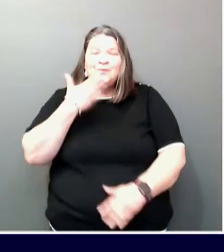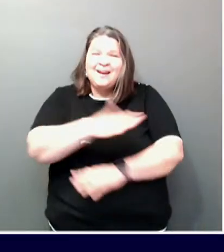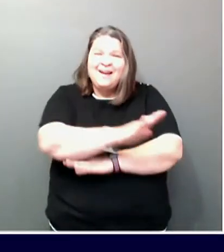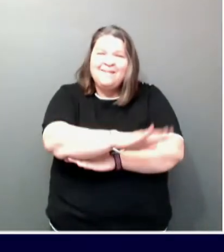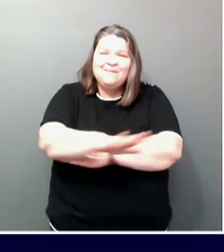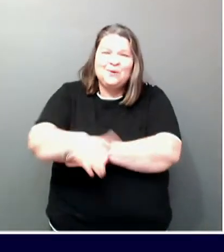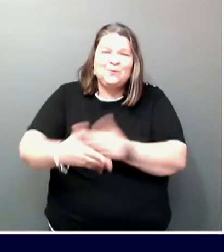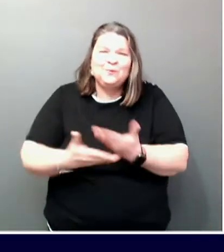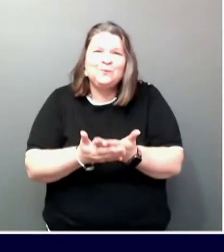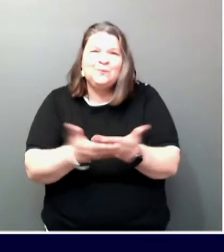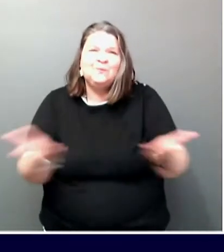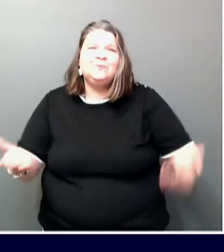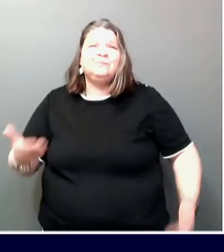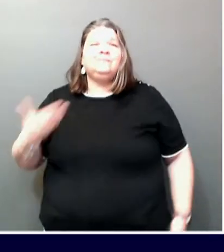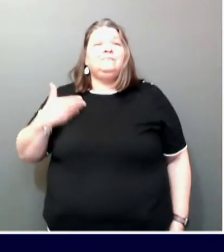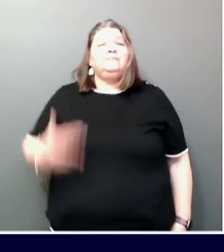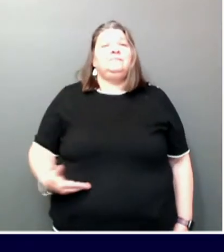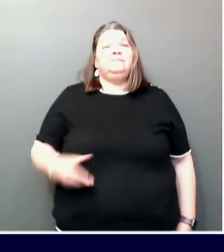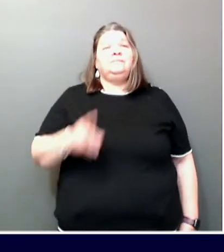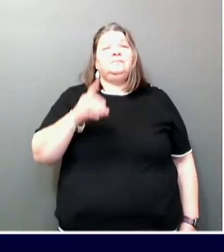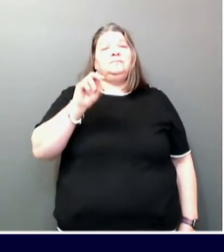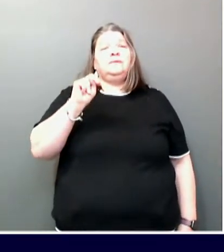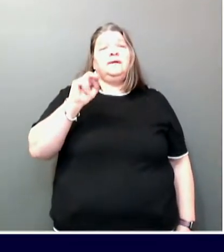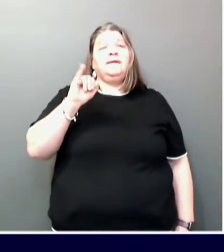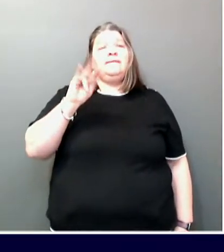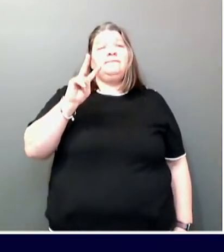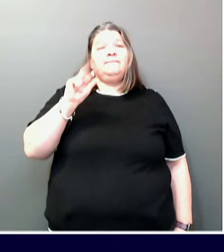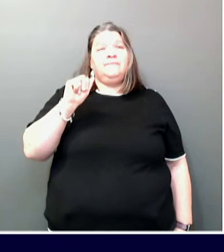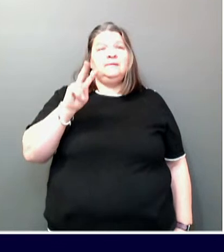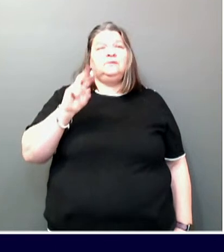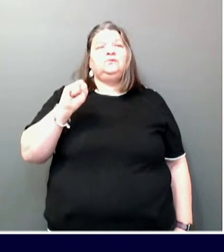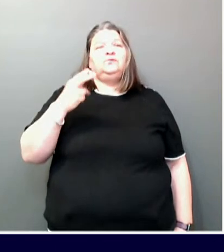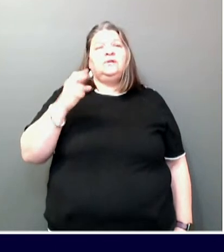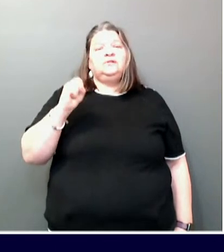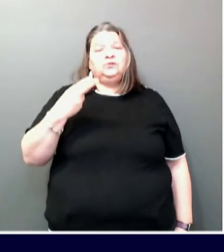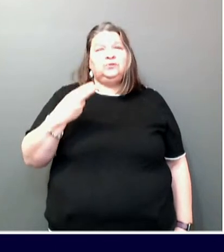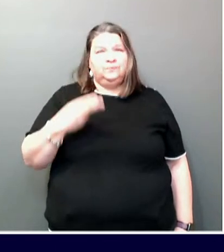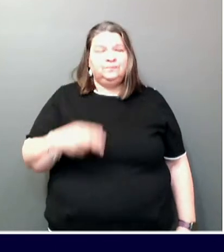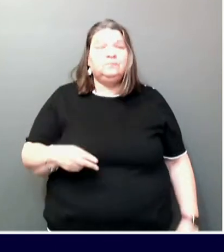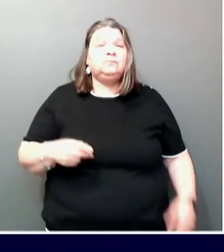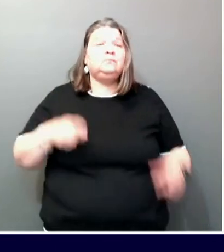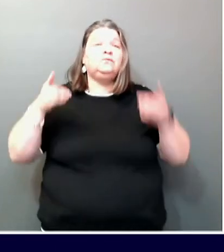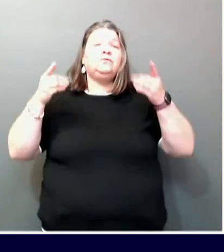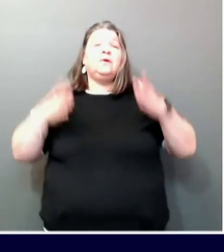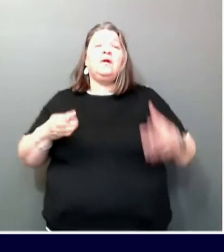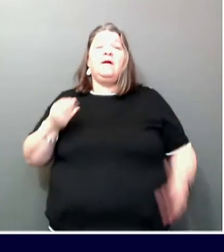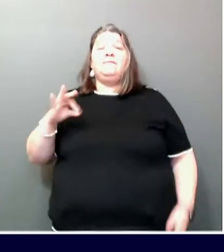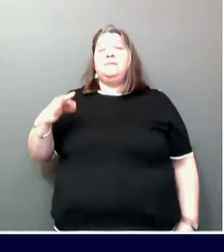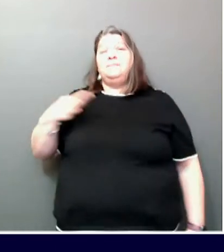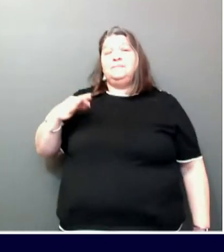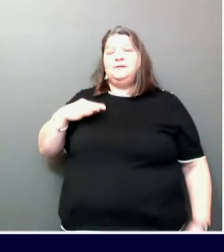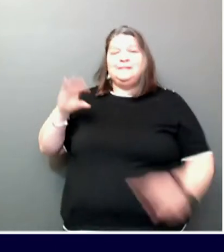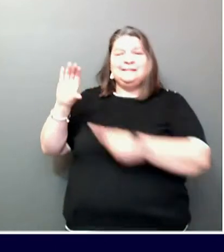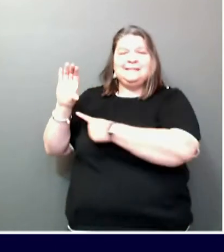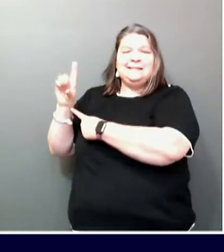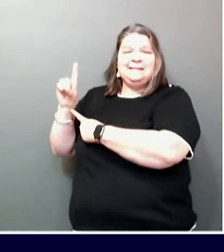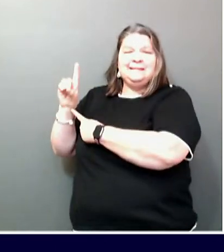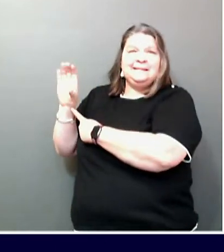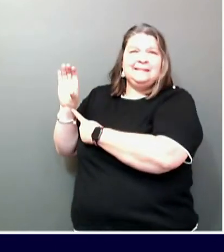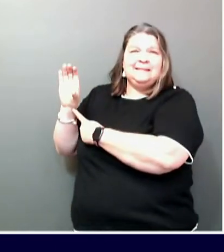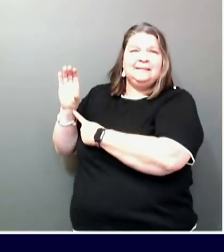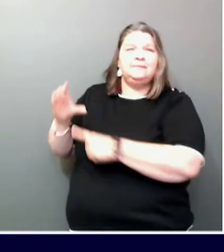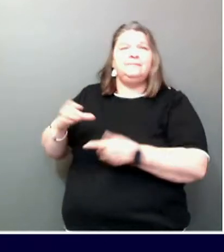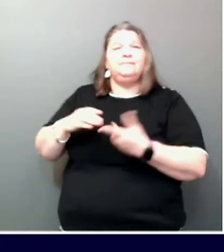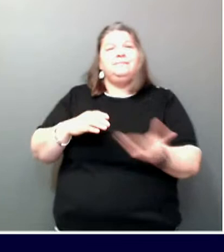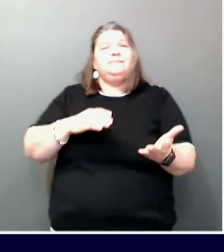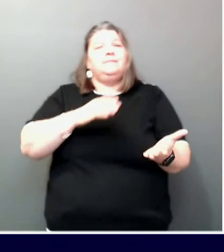I'm Nirav Shah, the Director of Maine Center for Disease Control and Prevention. I'm joined this afternoon by Commissioner Jean Wambrew from